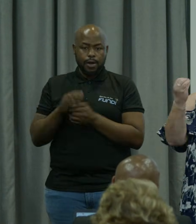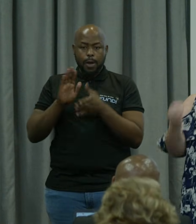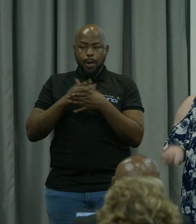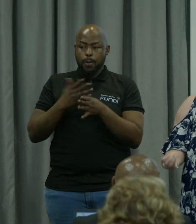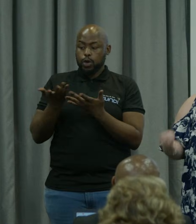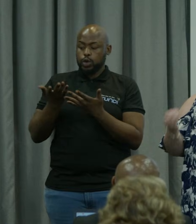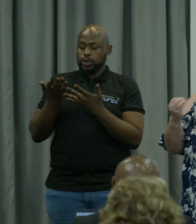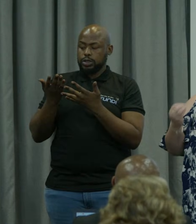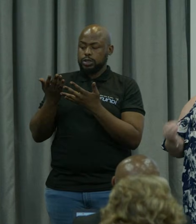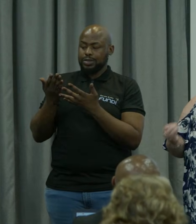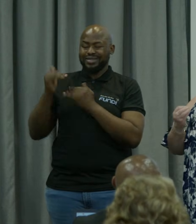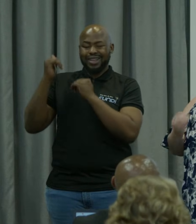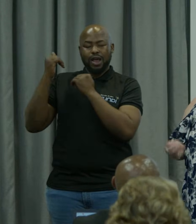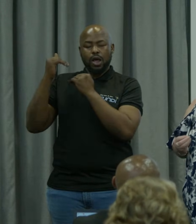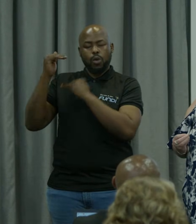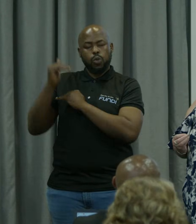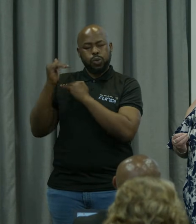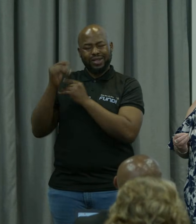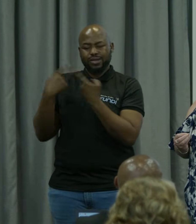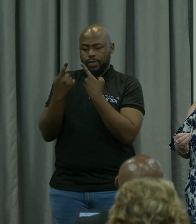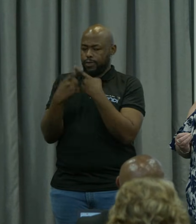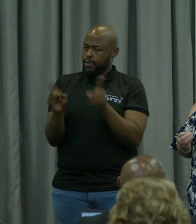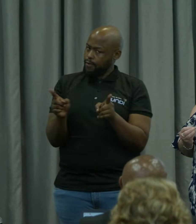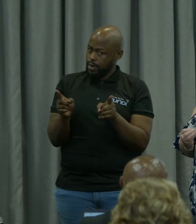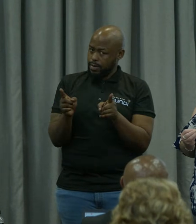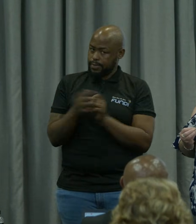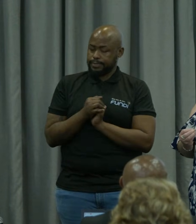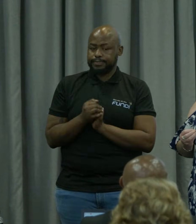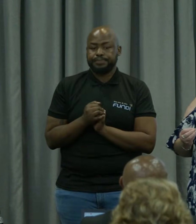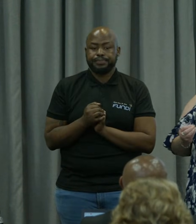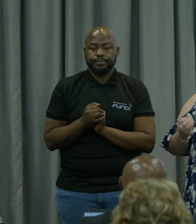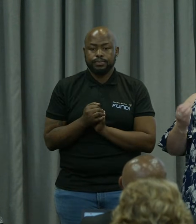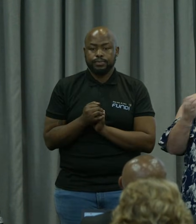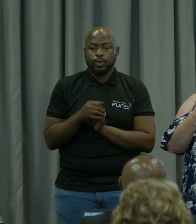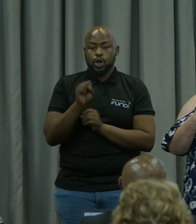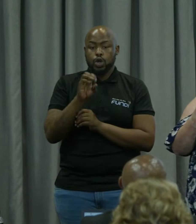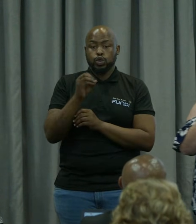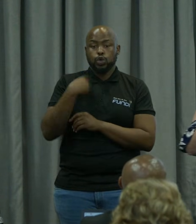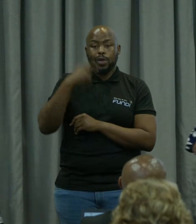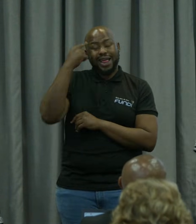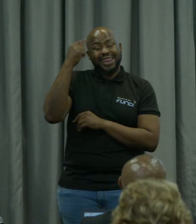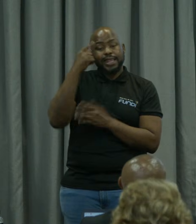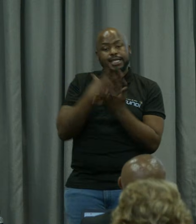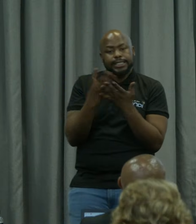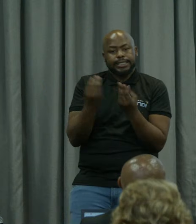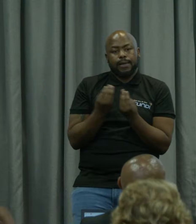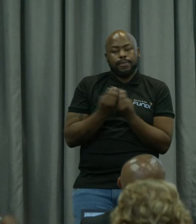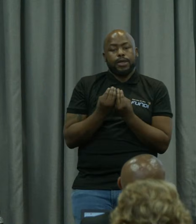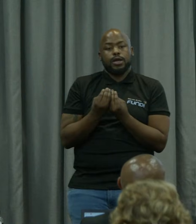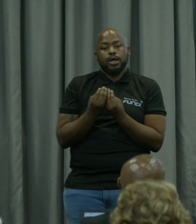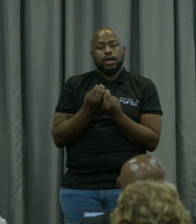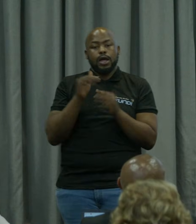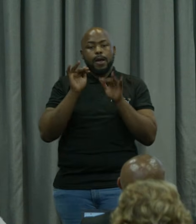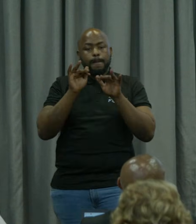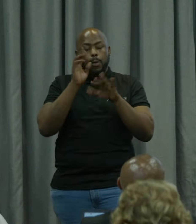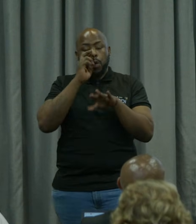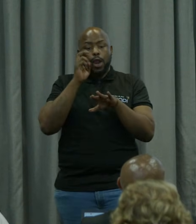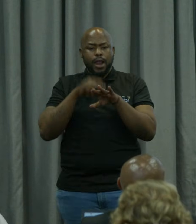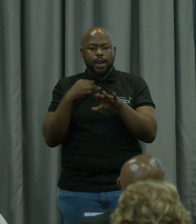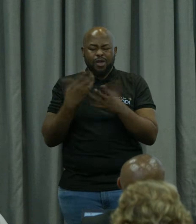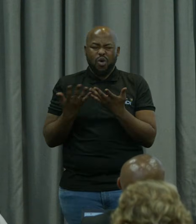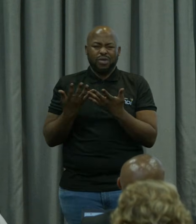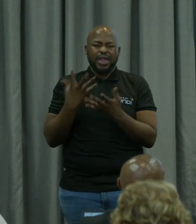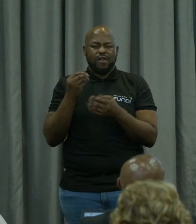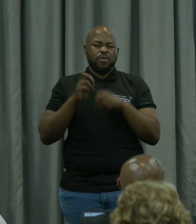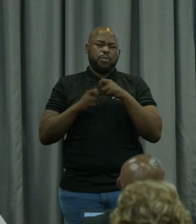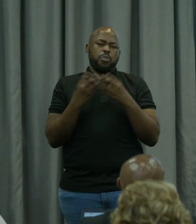of our learners are completely different, all right? So I think that is something that people really struggle with